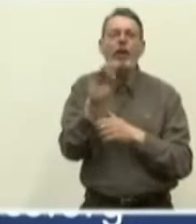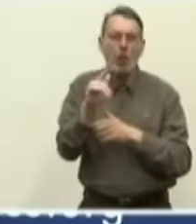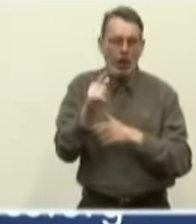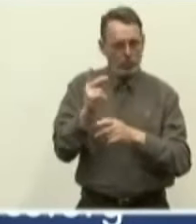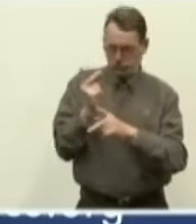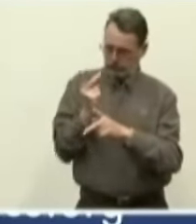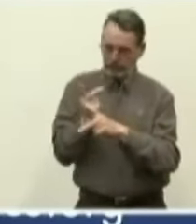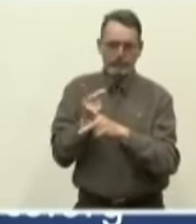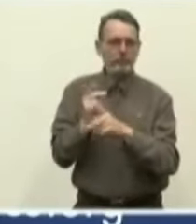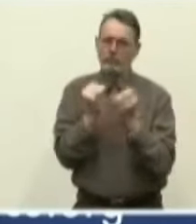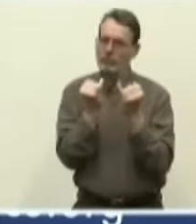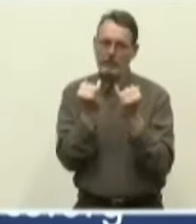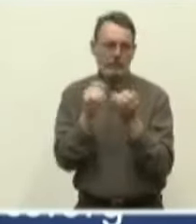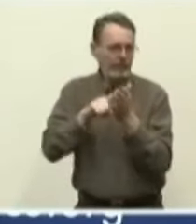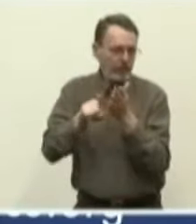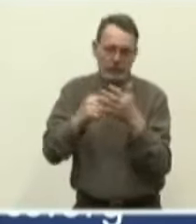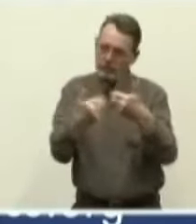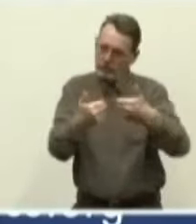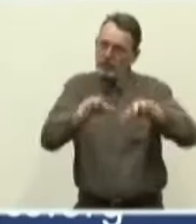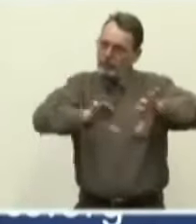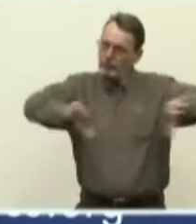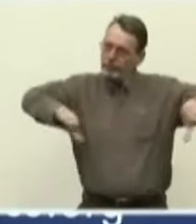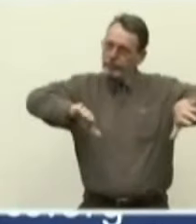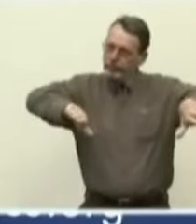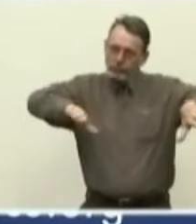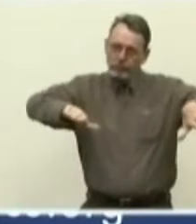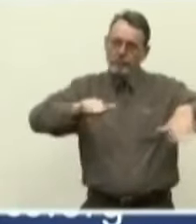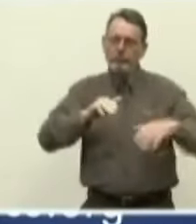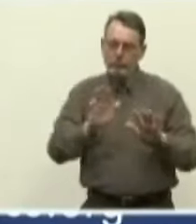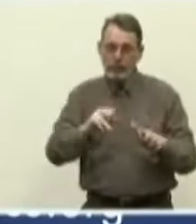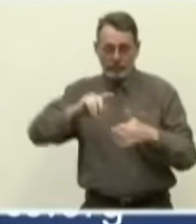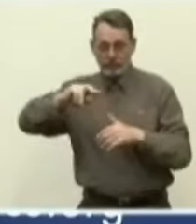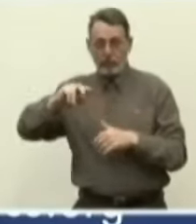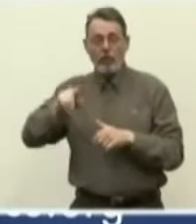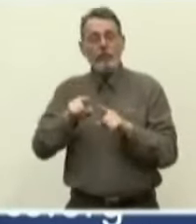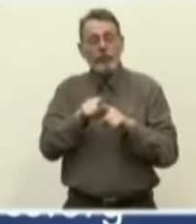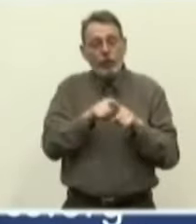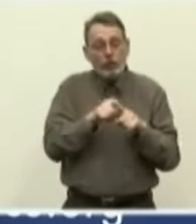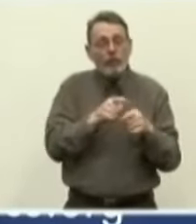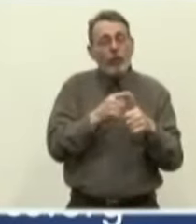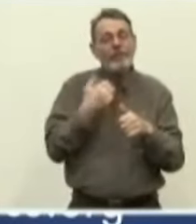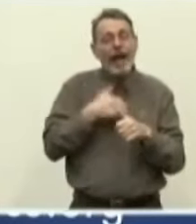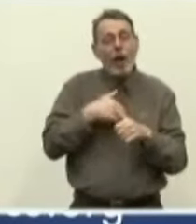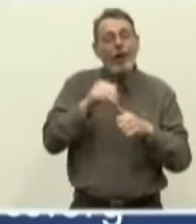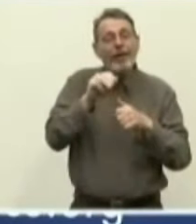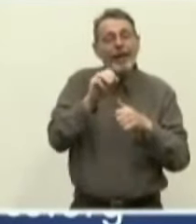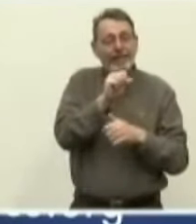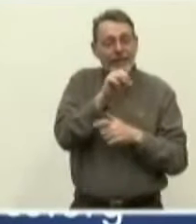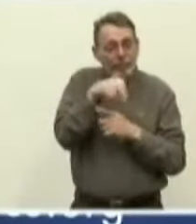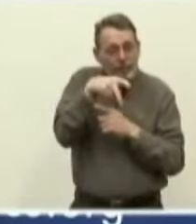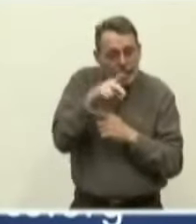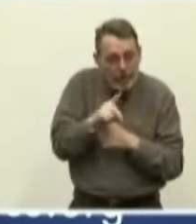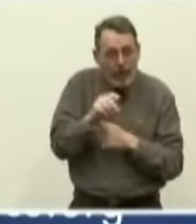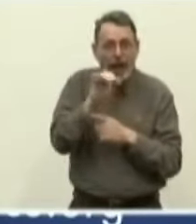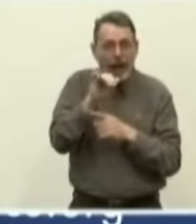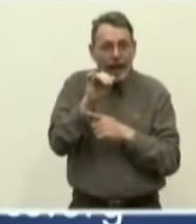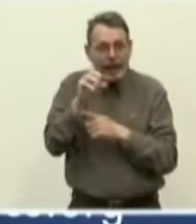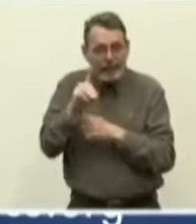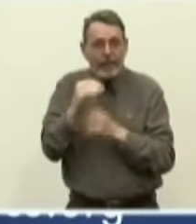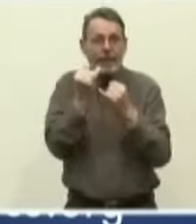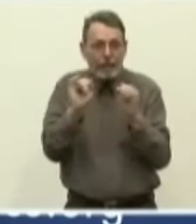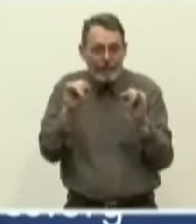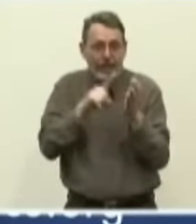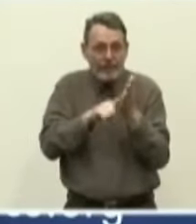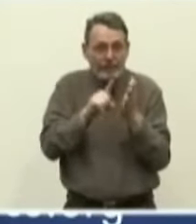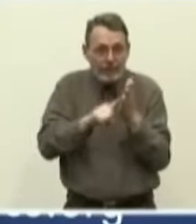requirements. Third, the San Francisco District Attorney's Office Independent Investigations Bureau, or IIB, is